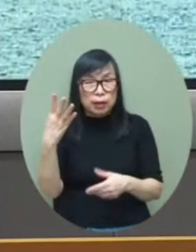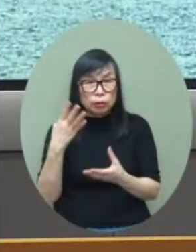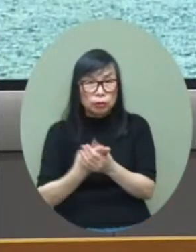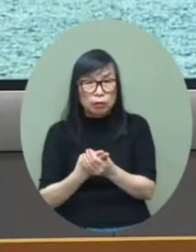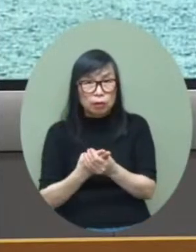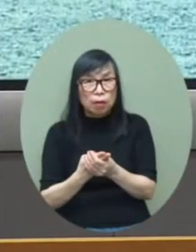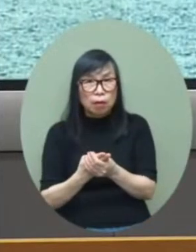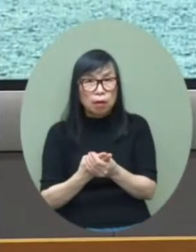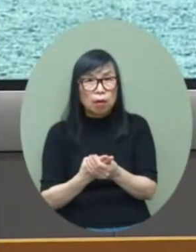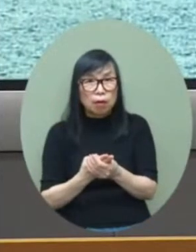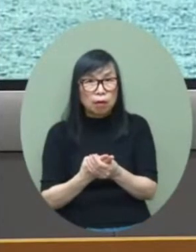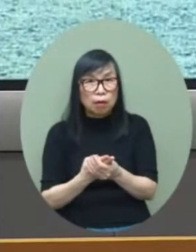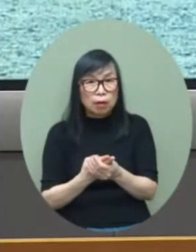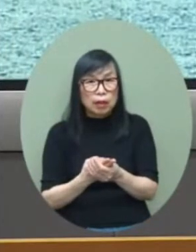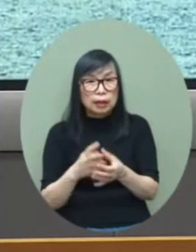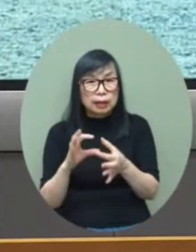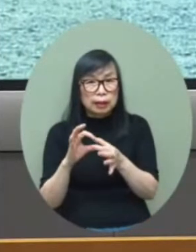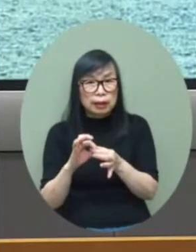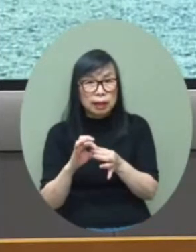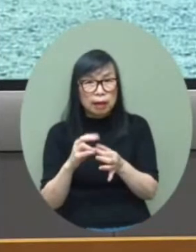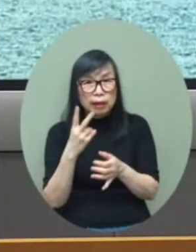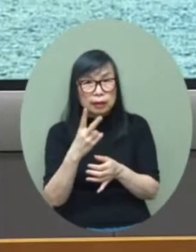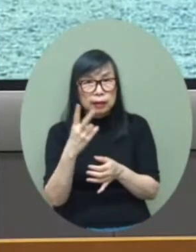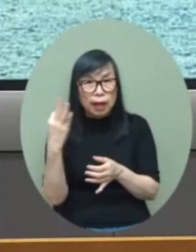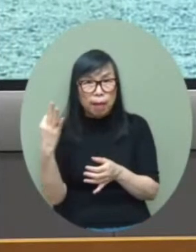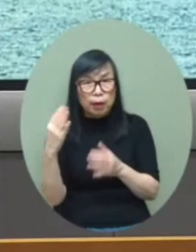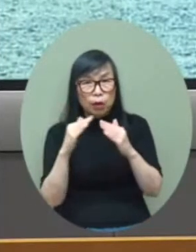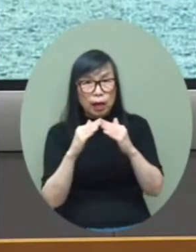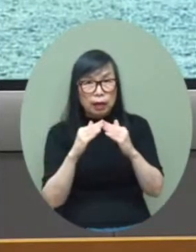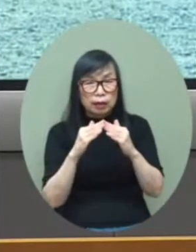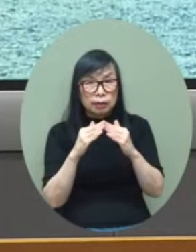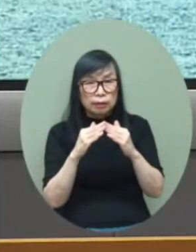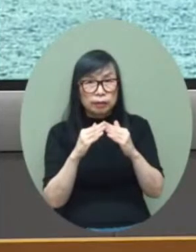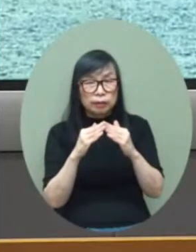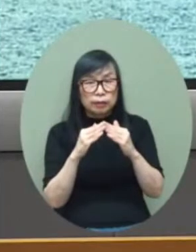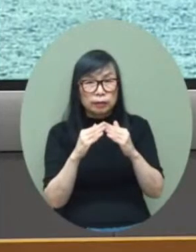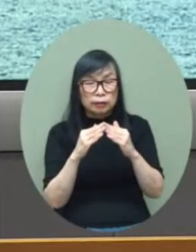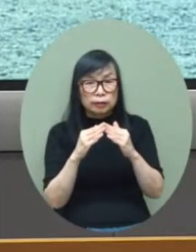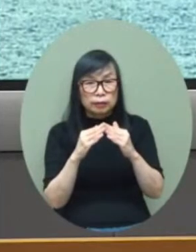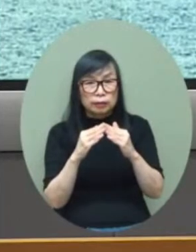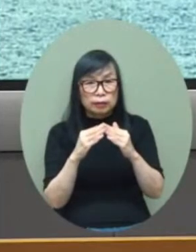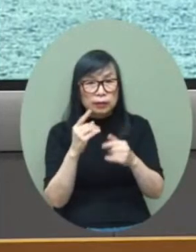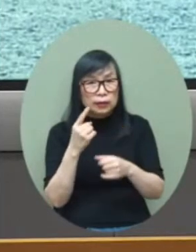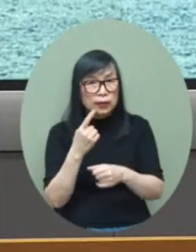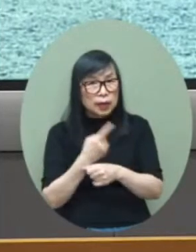Yes, for the case with 34 cases in an RTD,